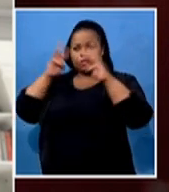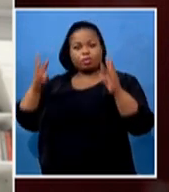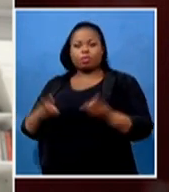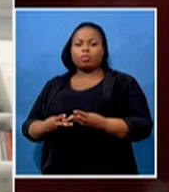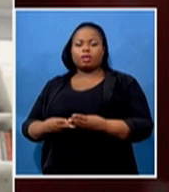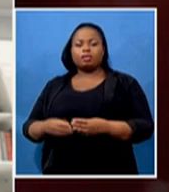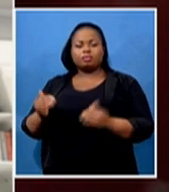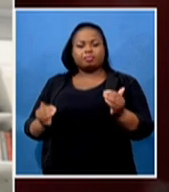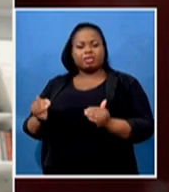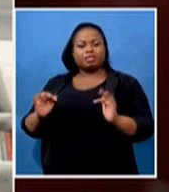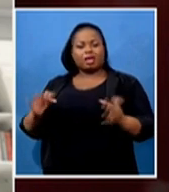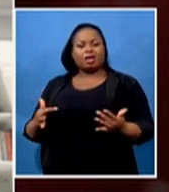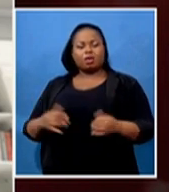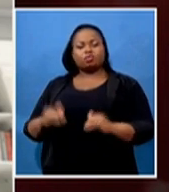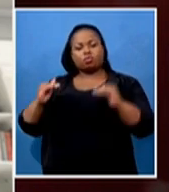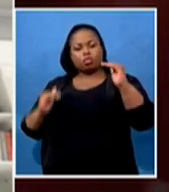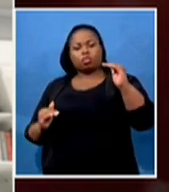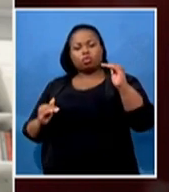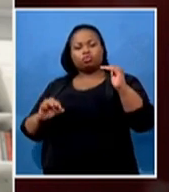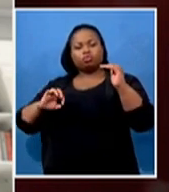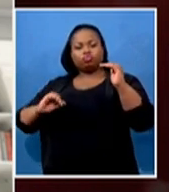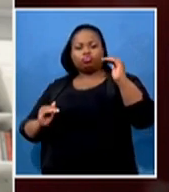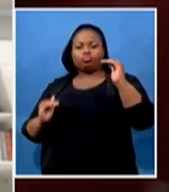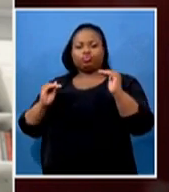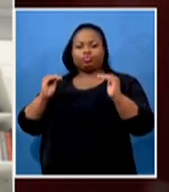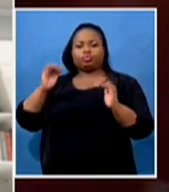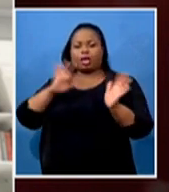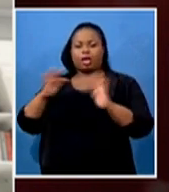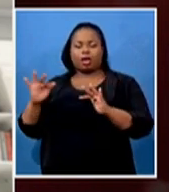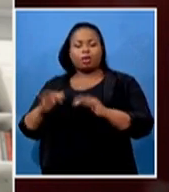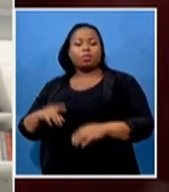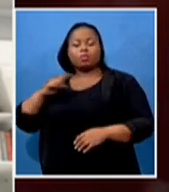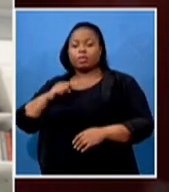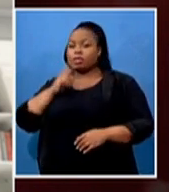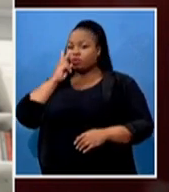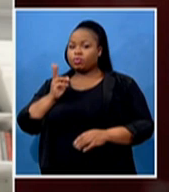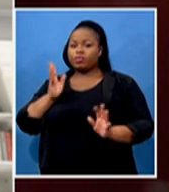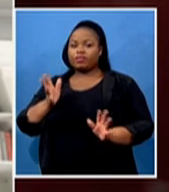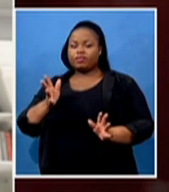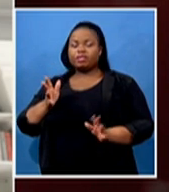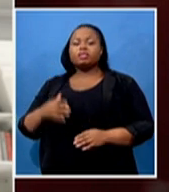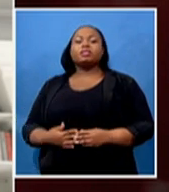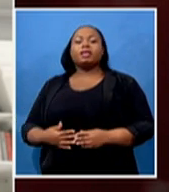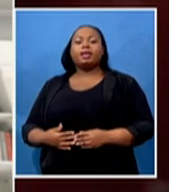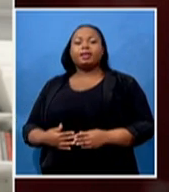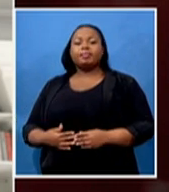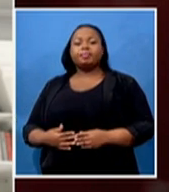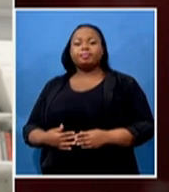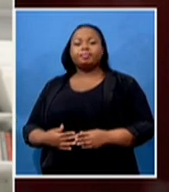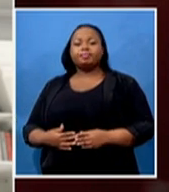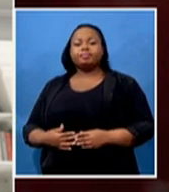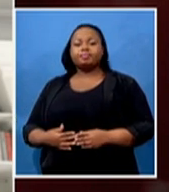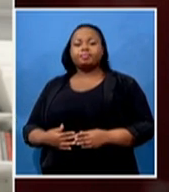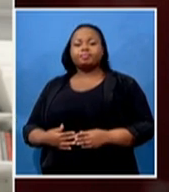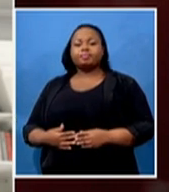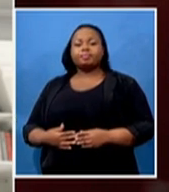It takes place in various forms. You saw that with the issuing of that the responsiveness varied from school to school and